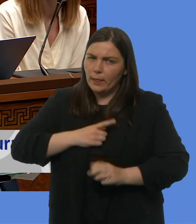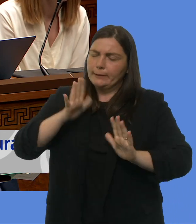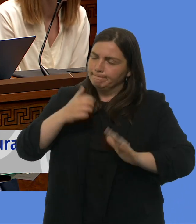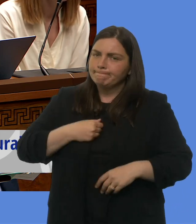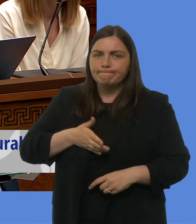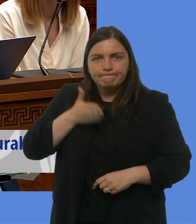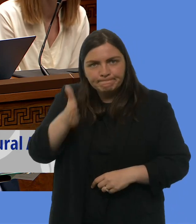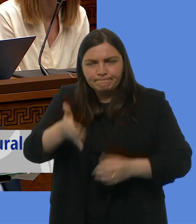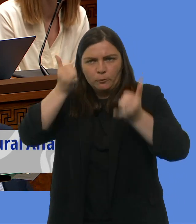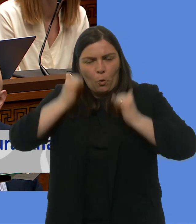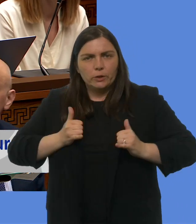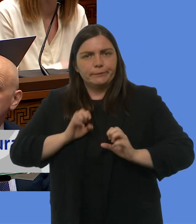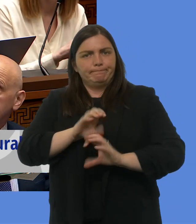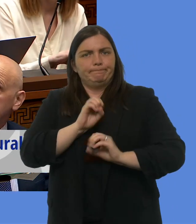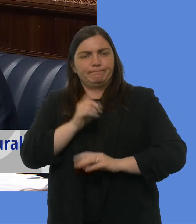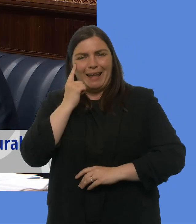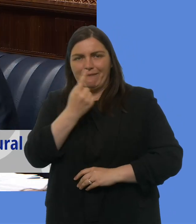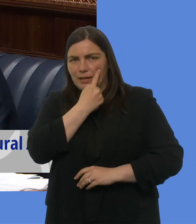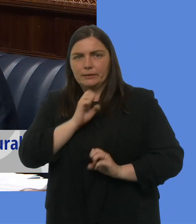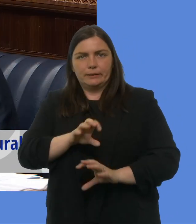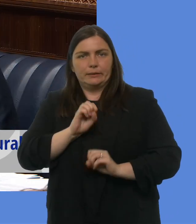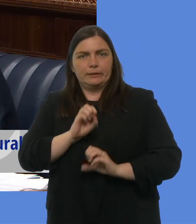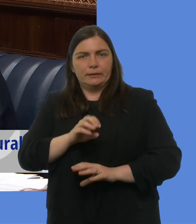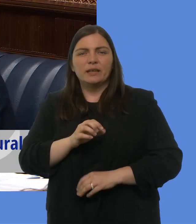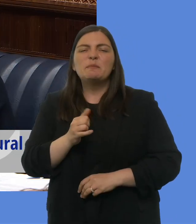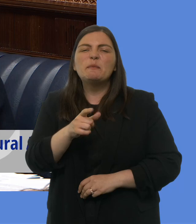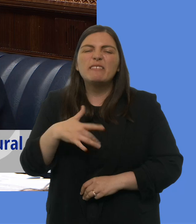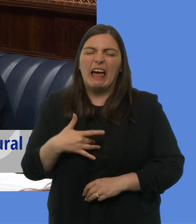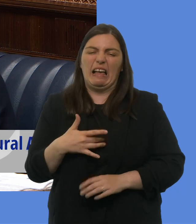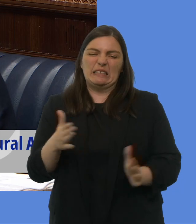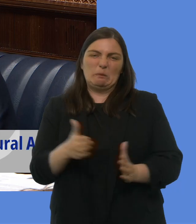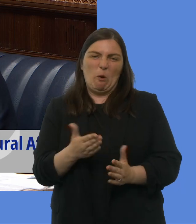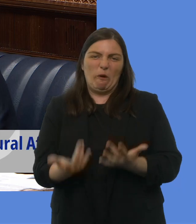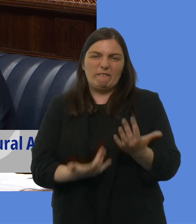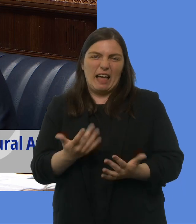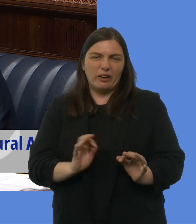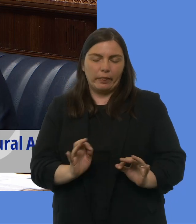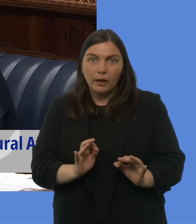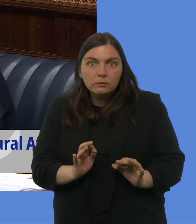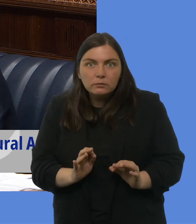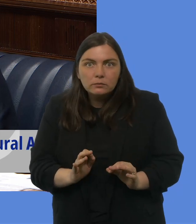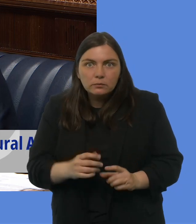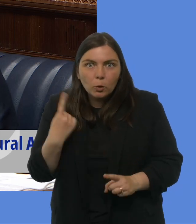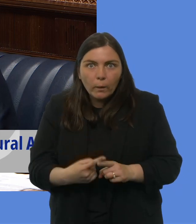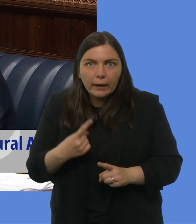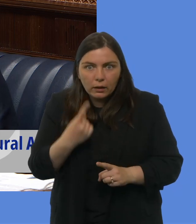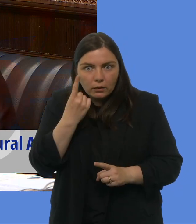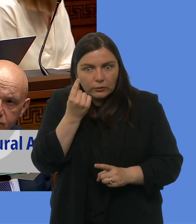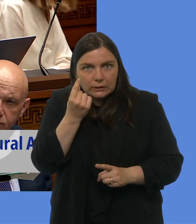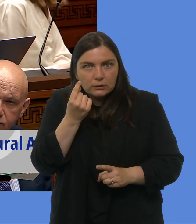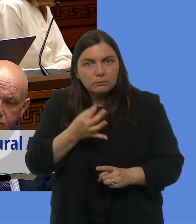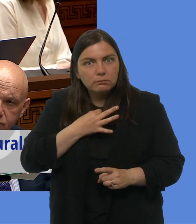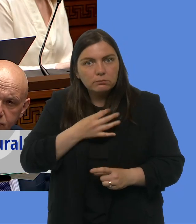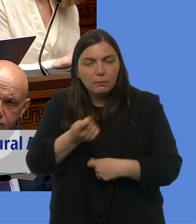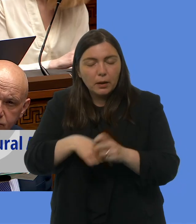may see as a very localised fire can very quickly spread and can have a devastating consequence. So people need to be very conscious of their behaviour in the